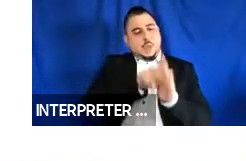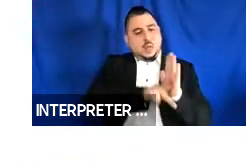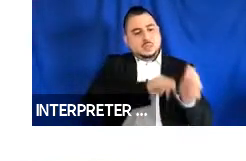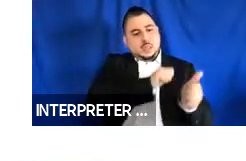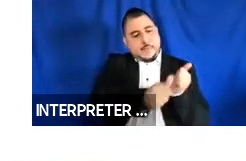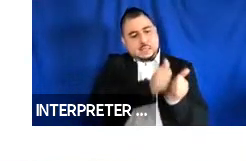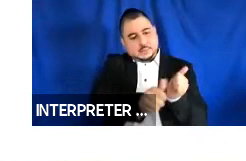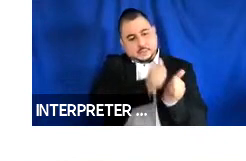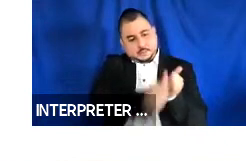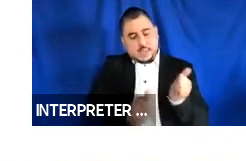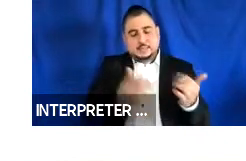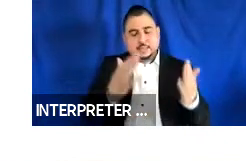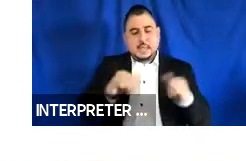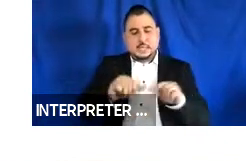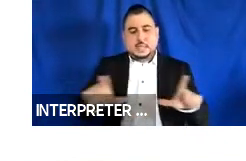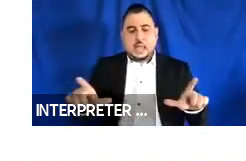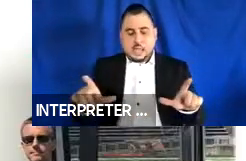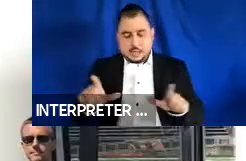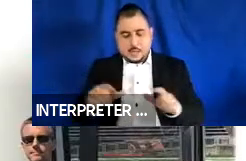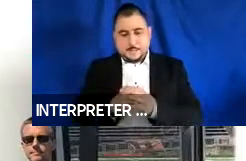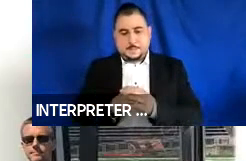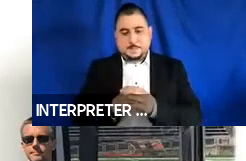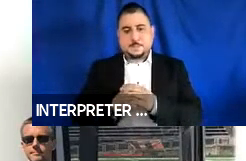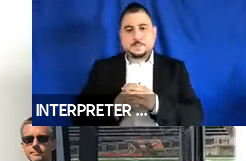policies. Next slide, please.